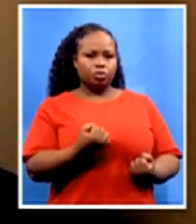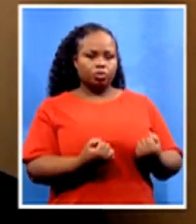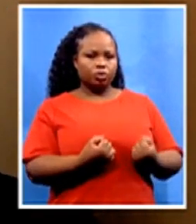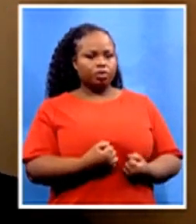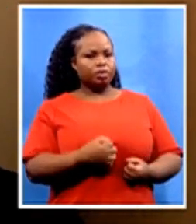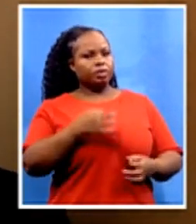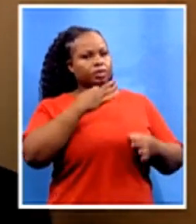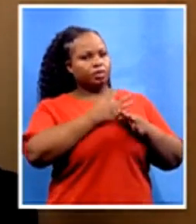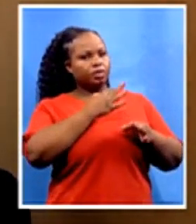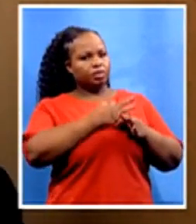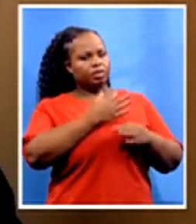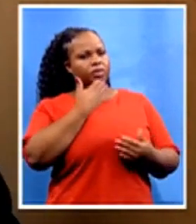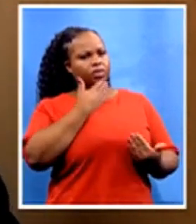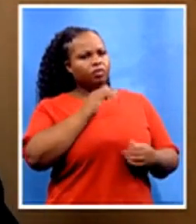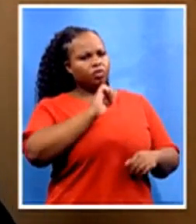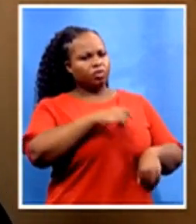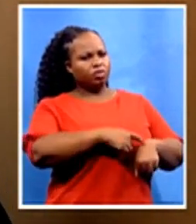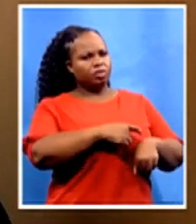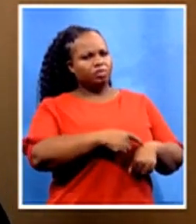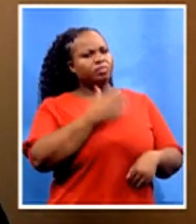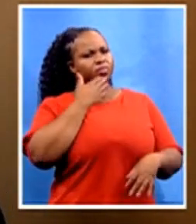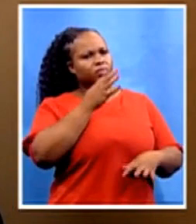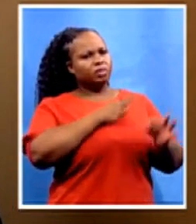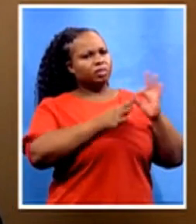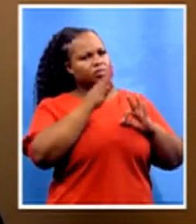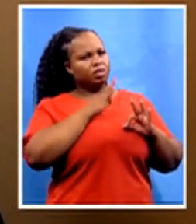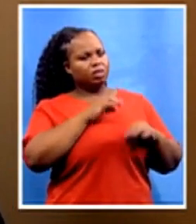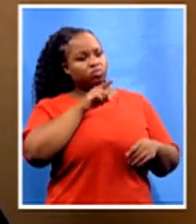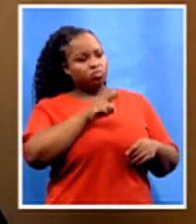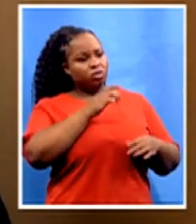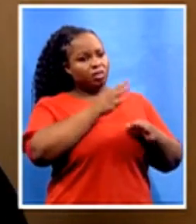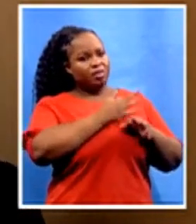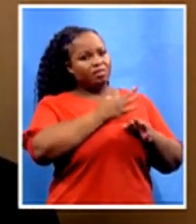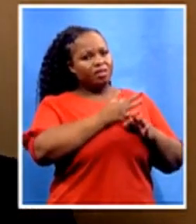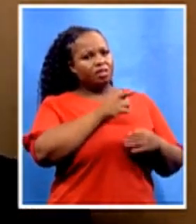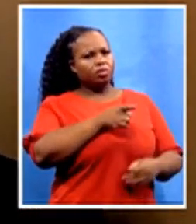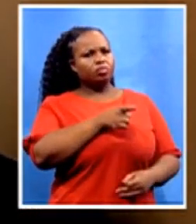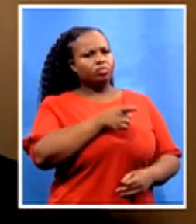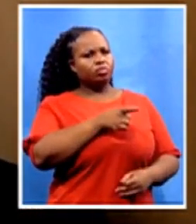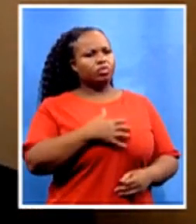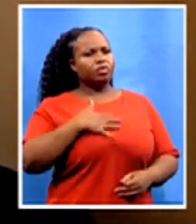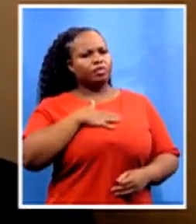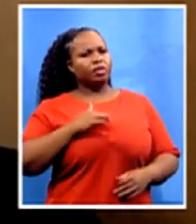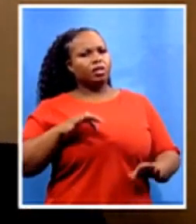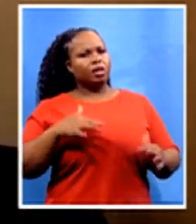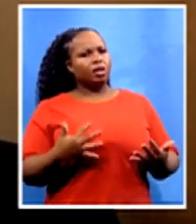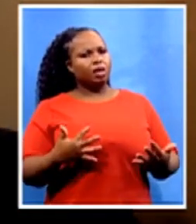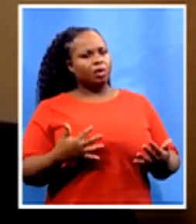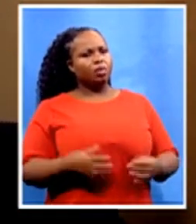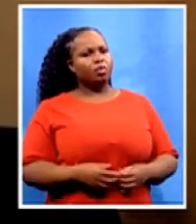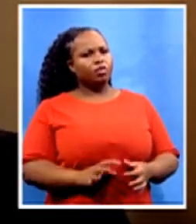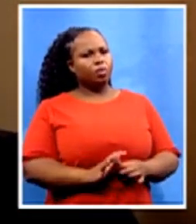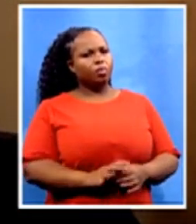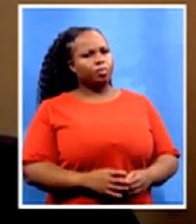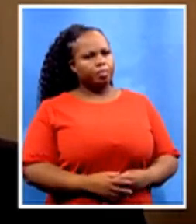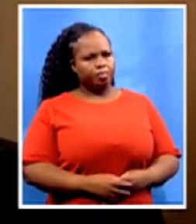tle gore jwale ka ntate ntse le jwang le tiamatla kwa gae. Hayi